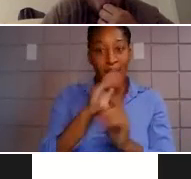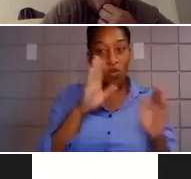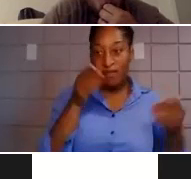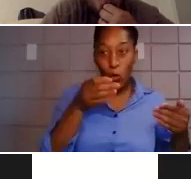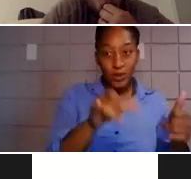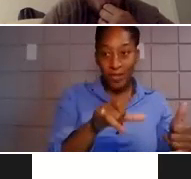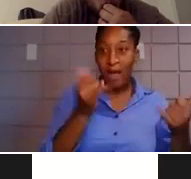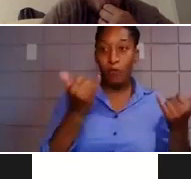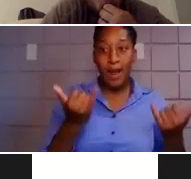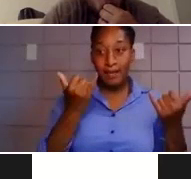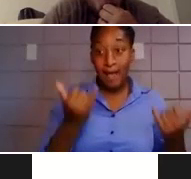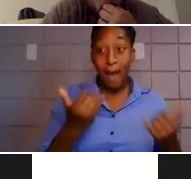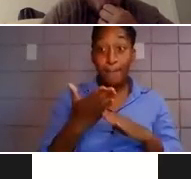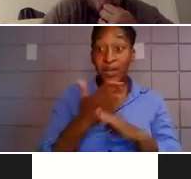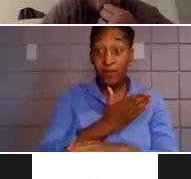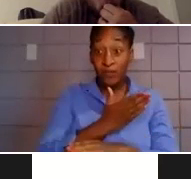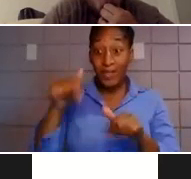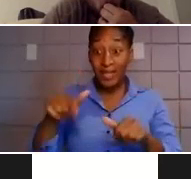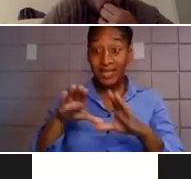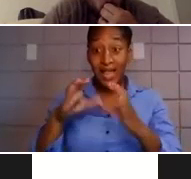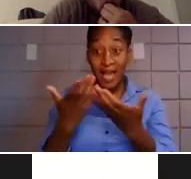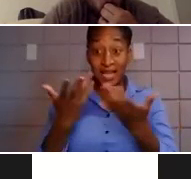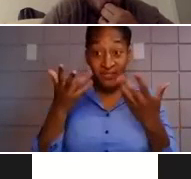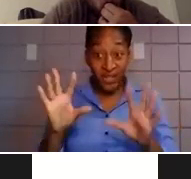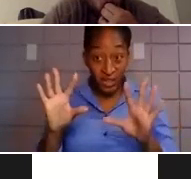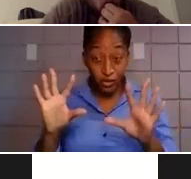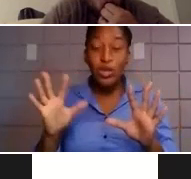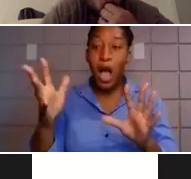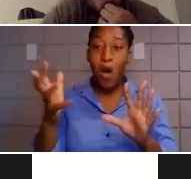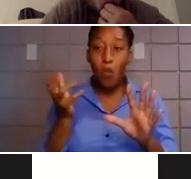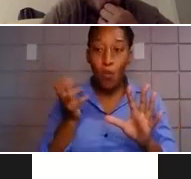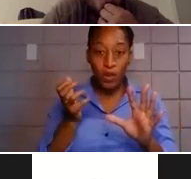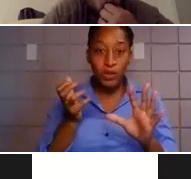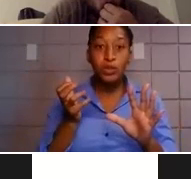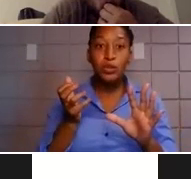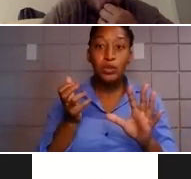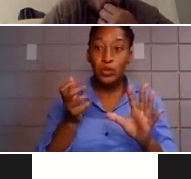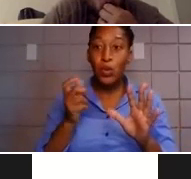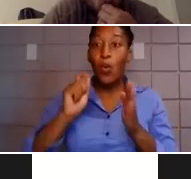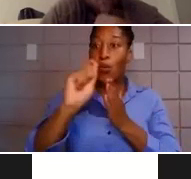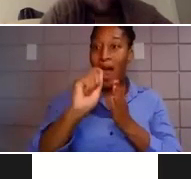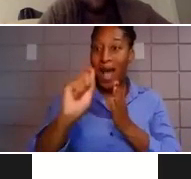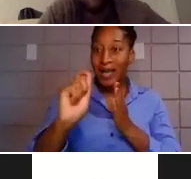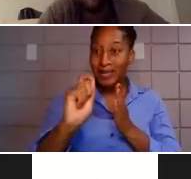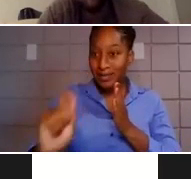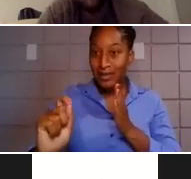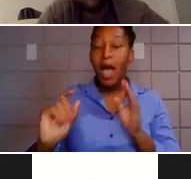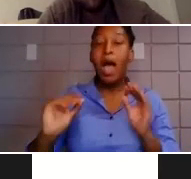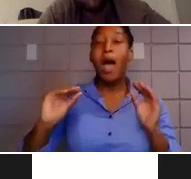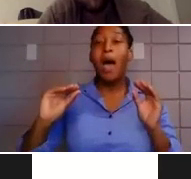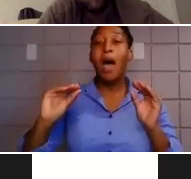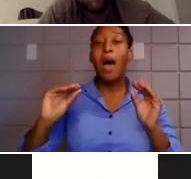today, what I want to do is I want to write out for you, for a